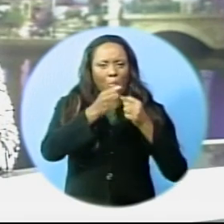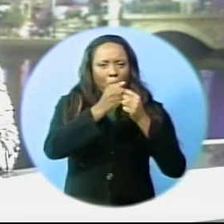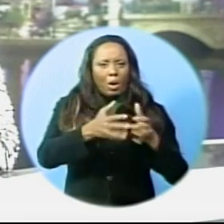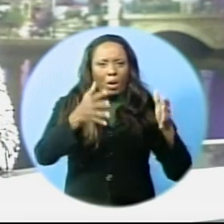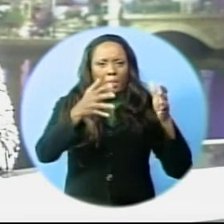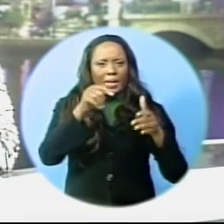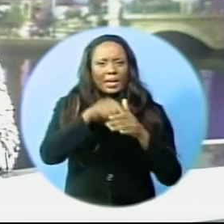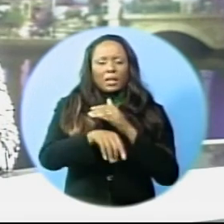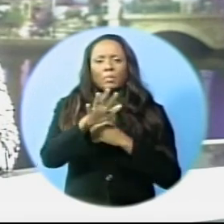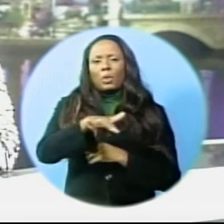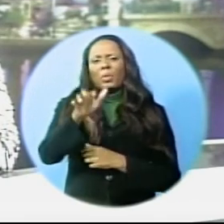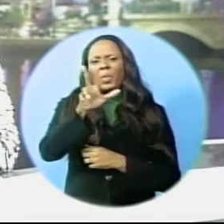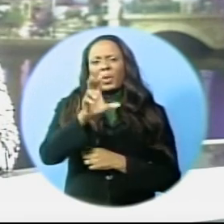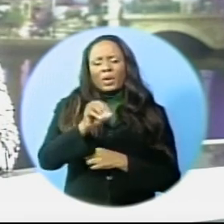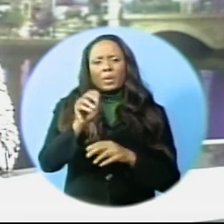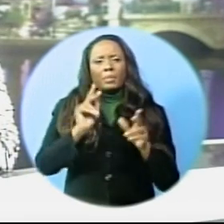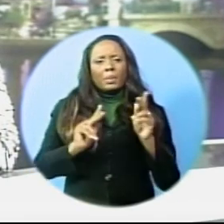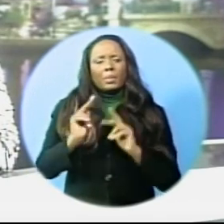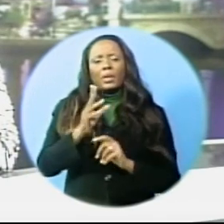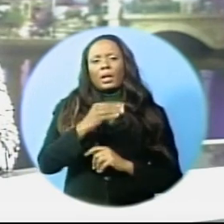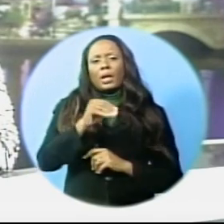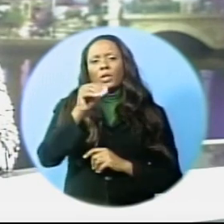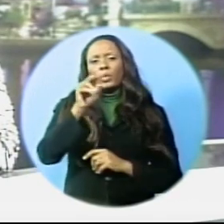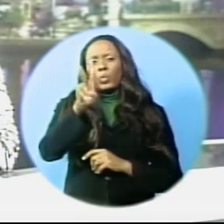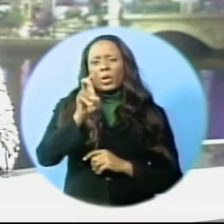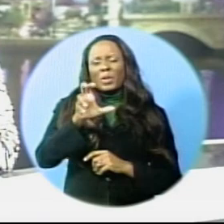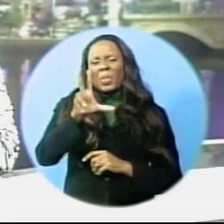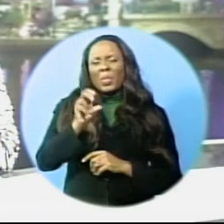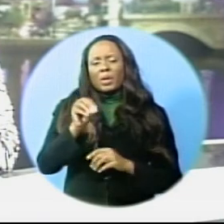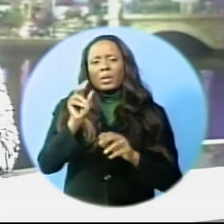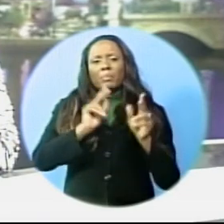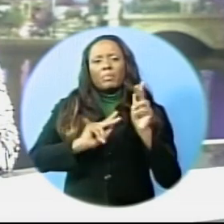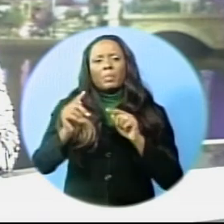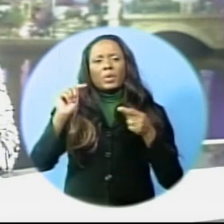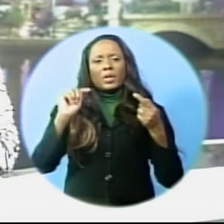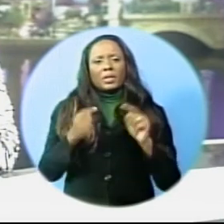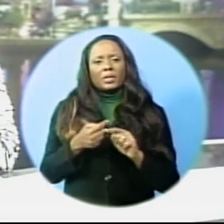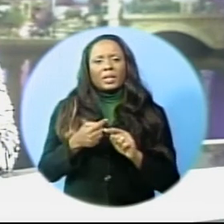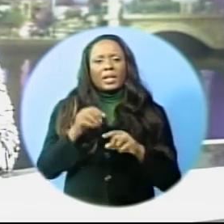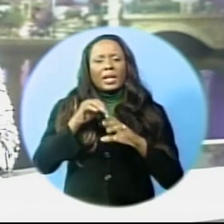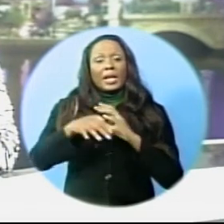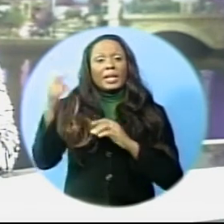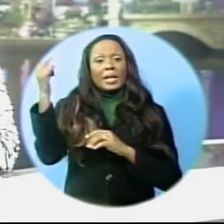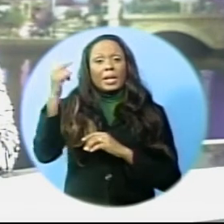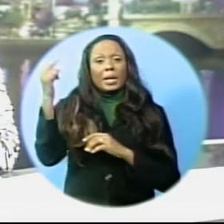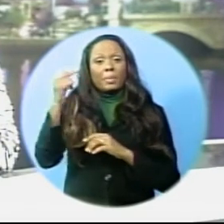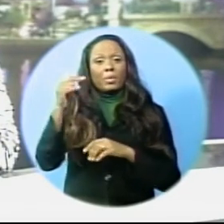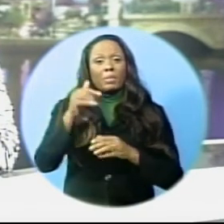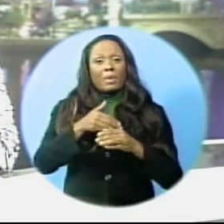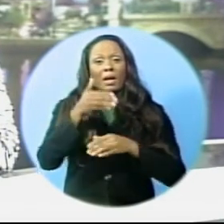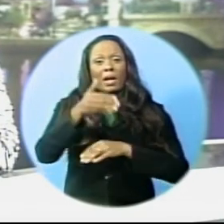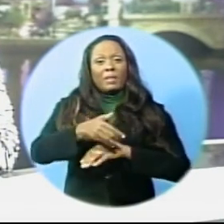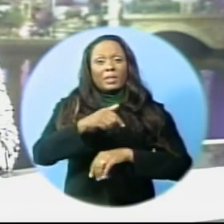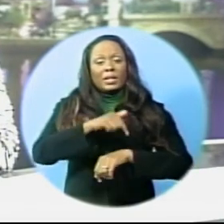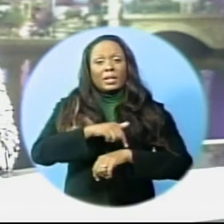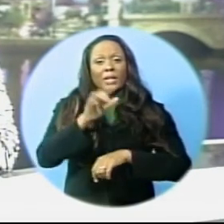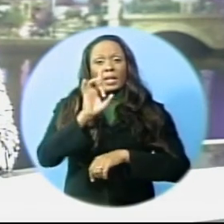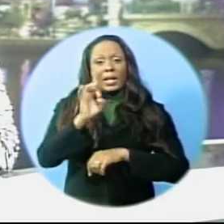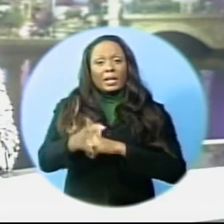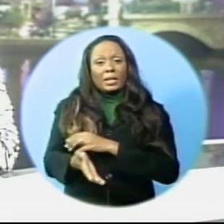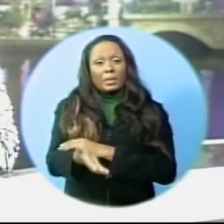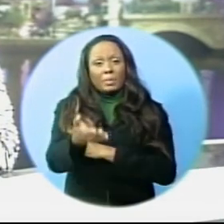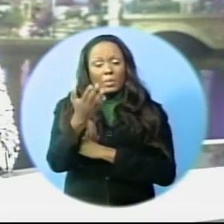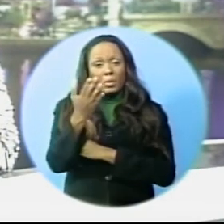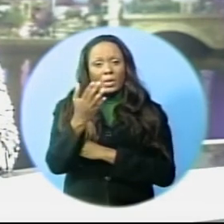others wounded. 2 blasts tore through the departure hall of the Zaventem airport shortly after 8 a.m. local